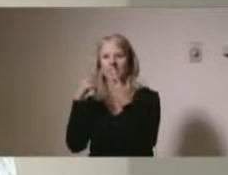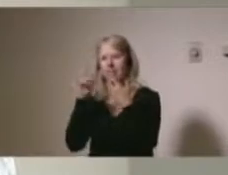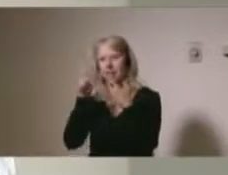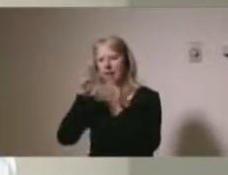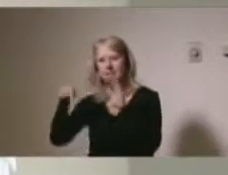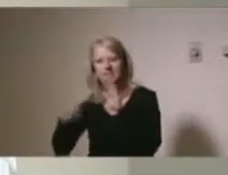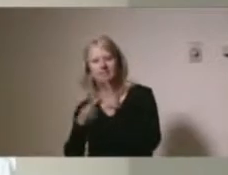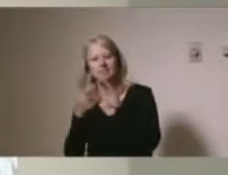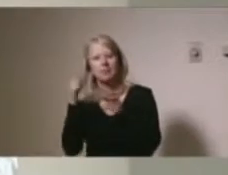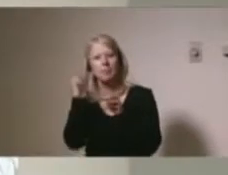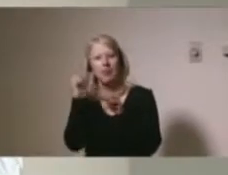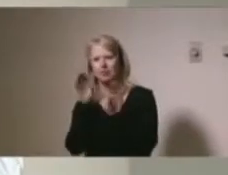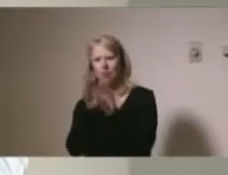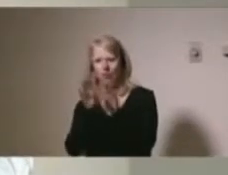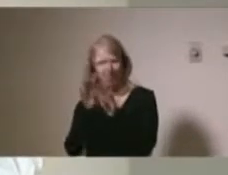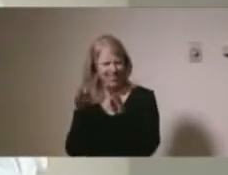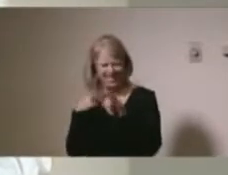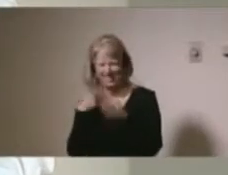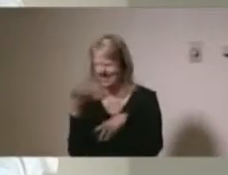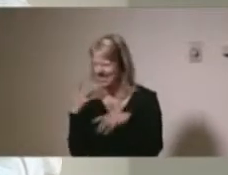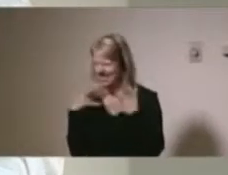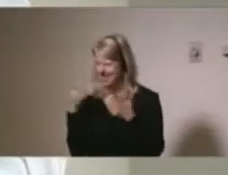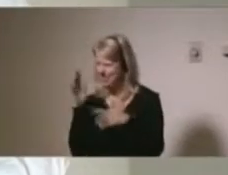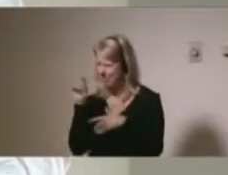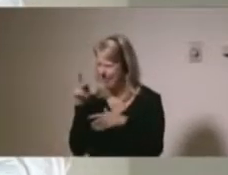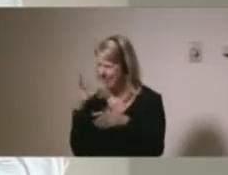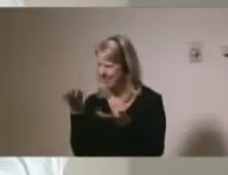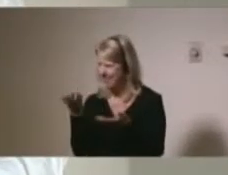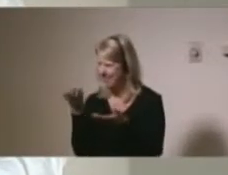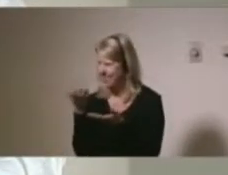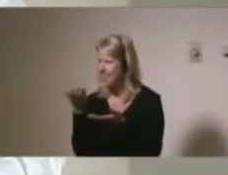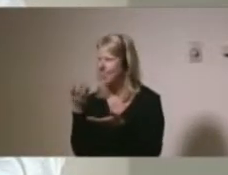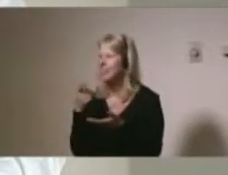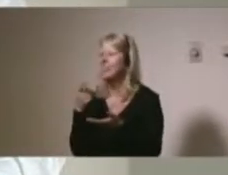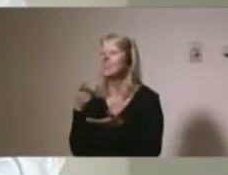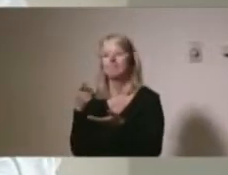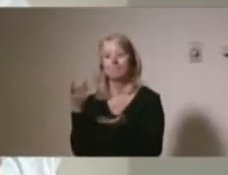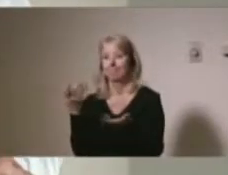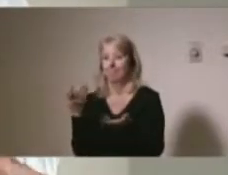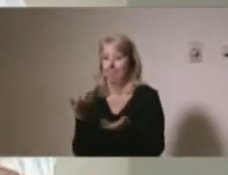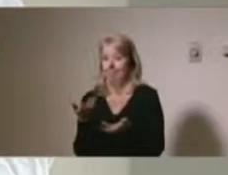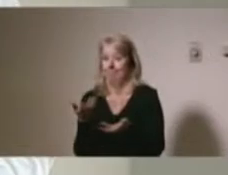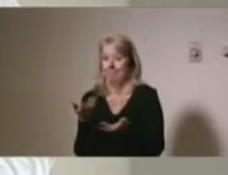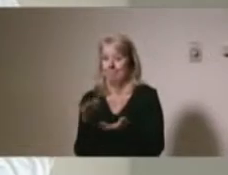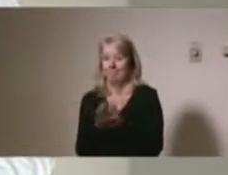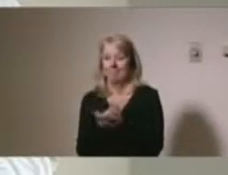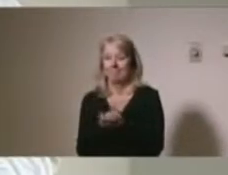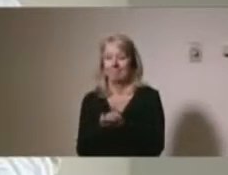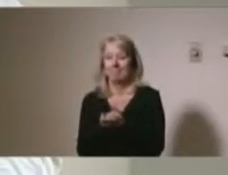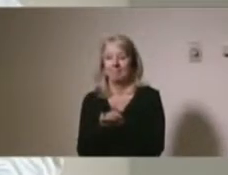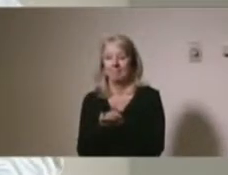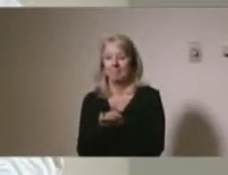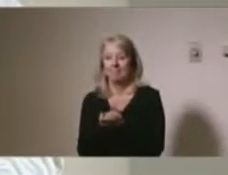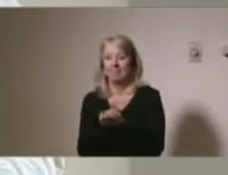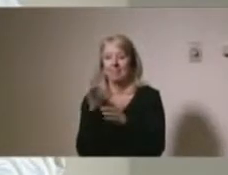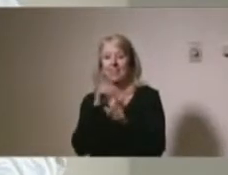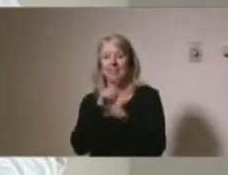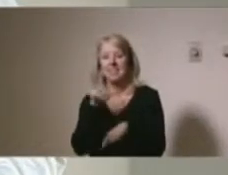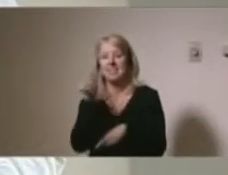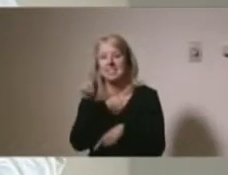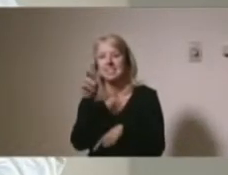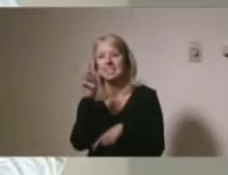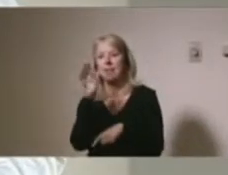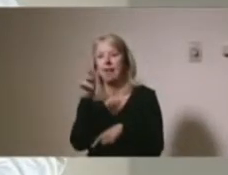door, but besides that, everything's okay. And I said, well, what about the banking? And she turned and she said, well, the TD Bank